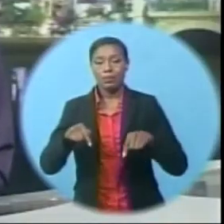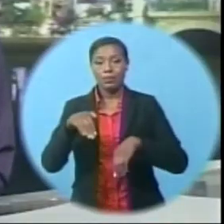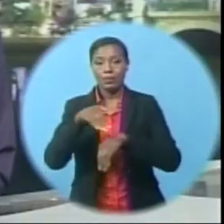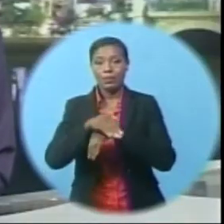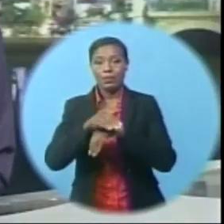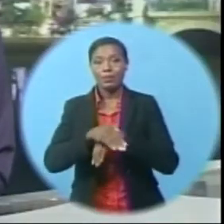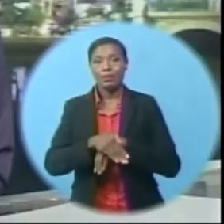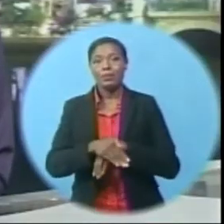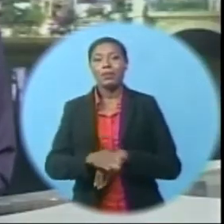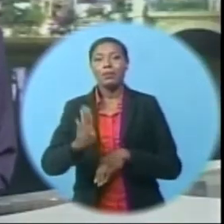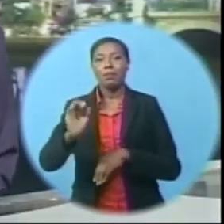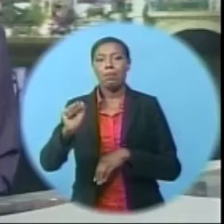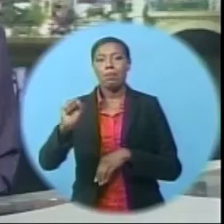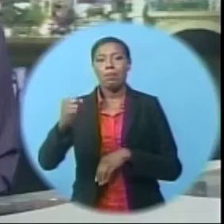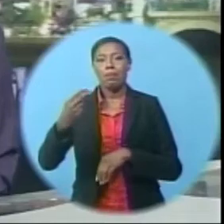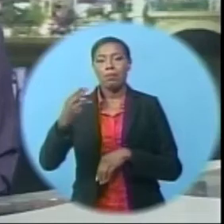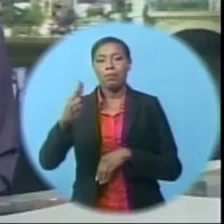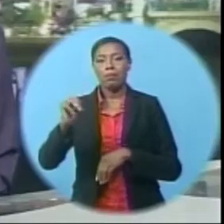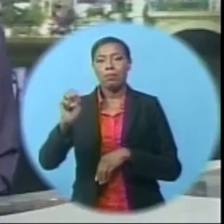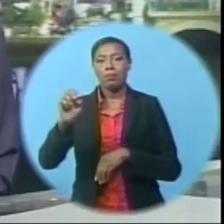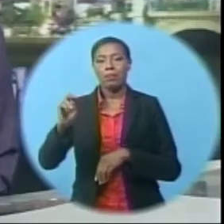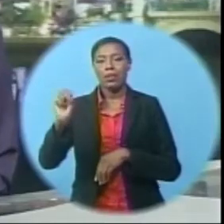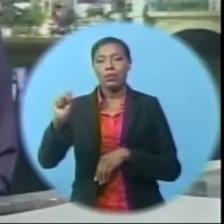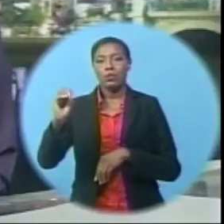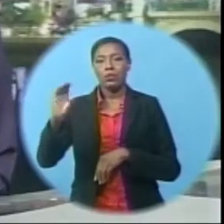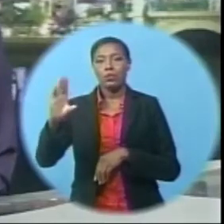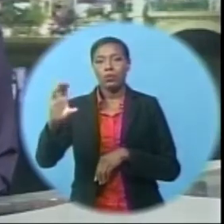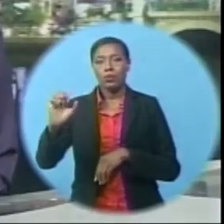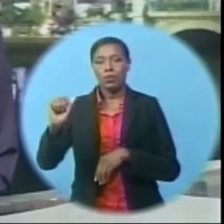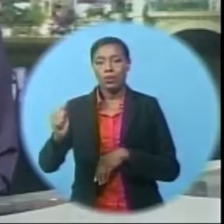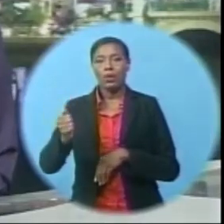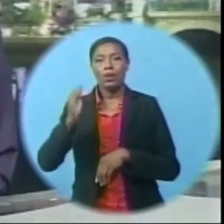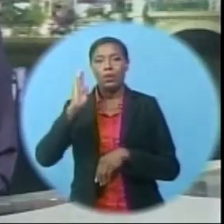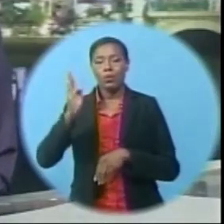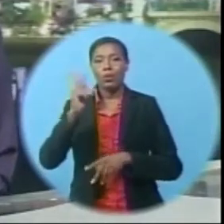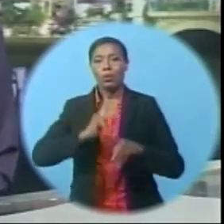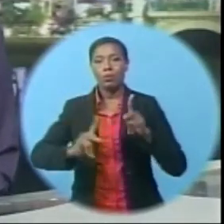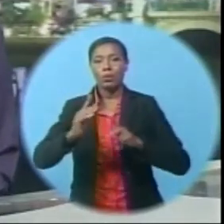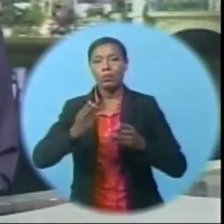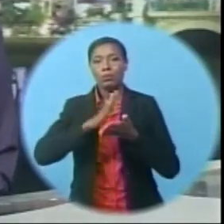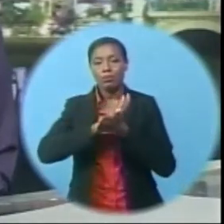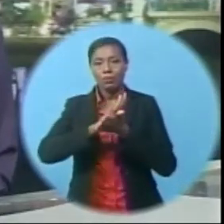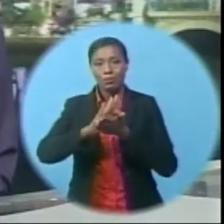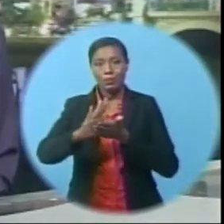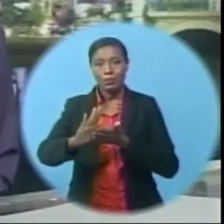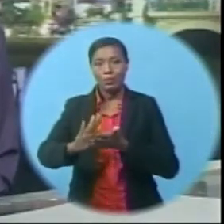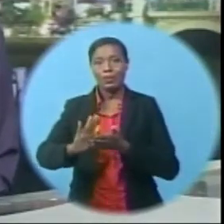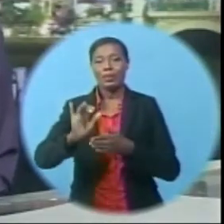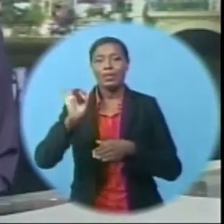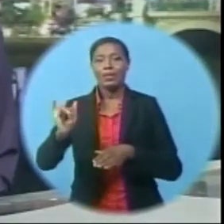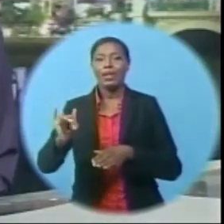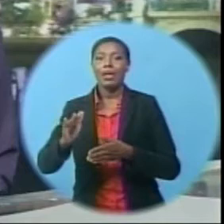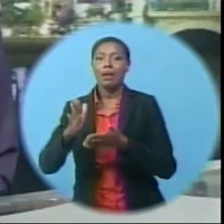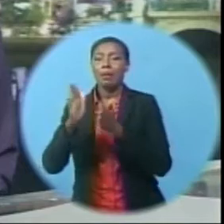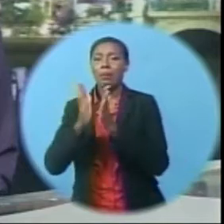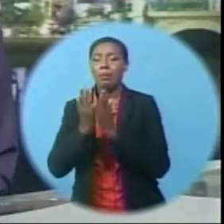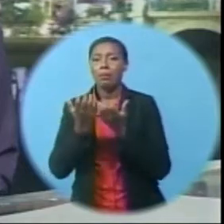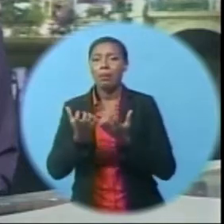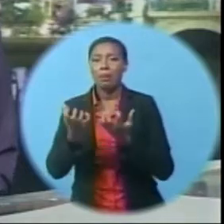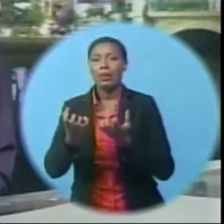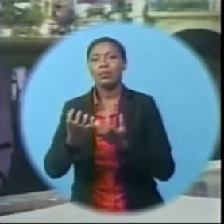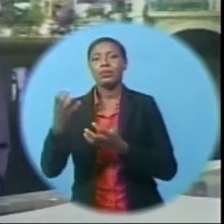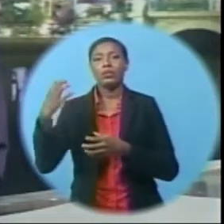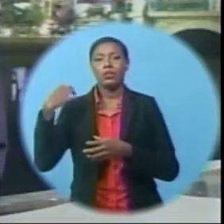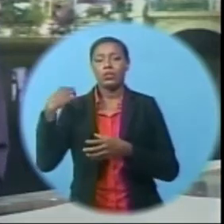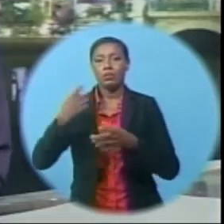Let there be decency on the stage for the Bashment Soca event scheduled for tonight. This is the plea from Chief Executive Officer at the